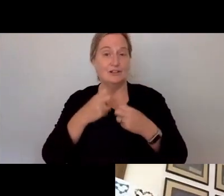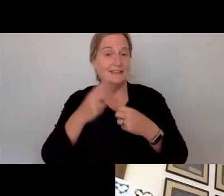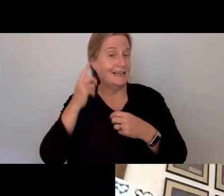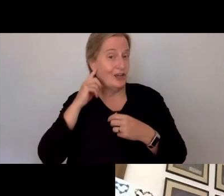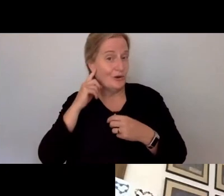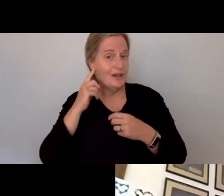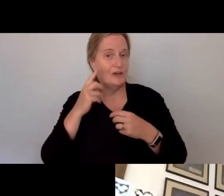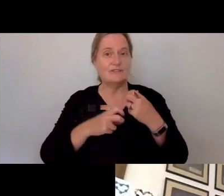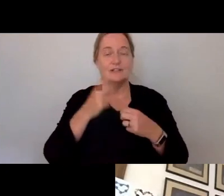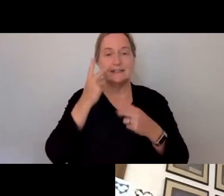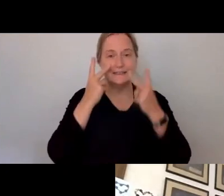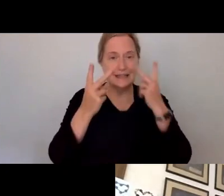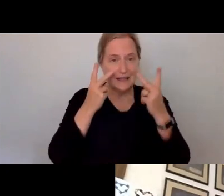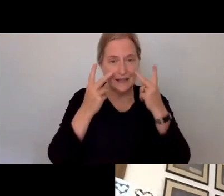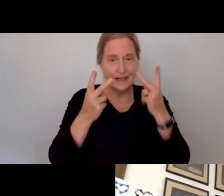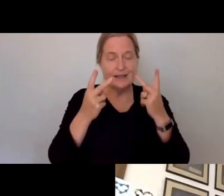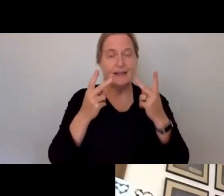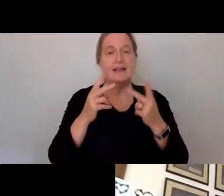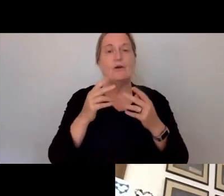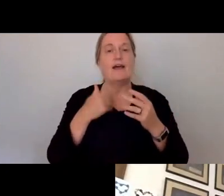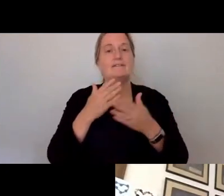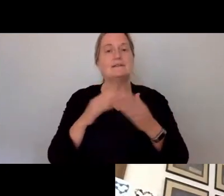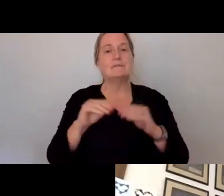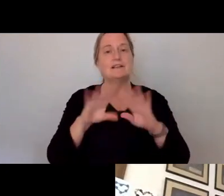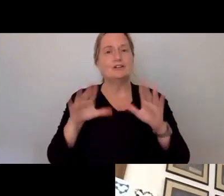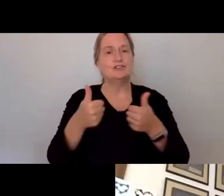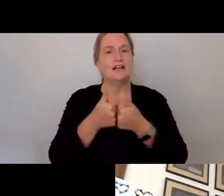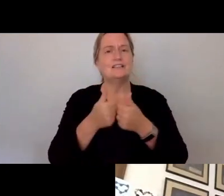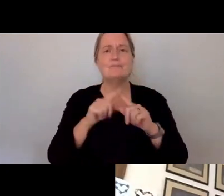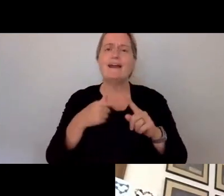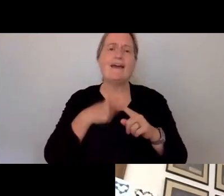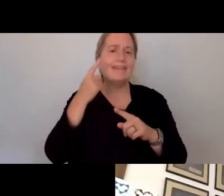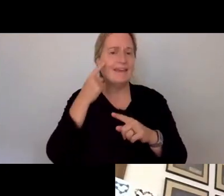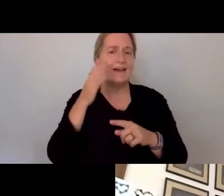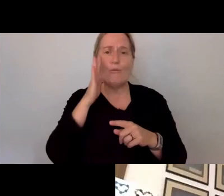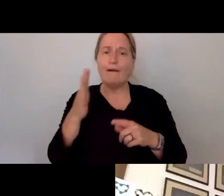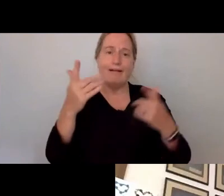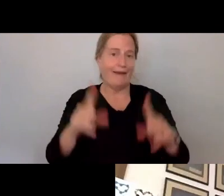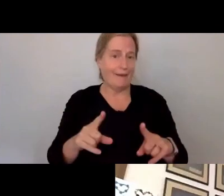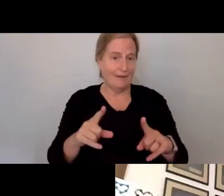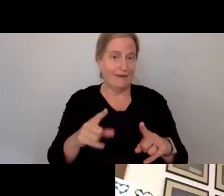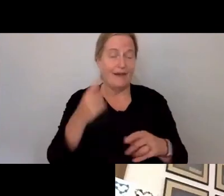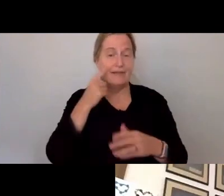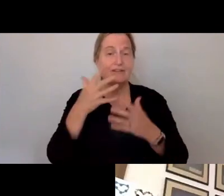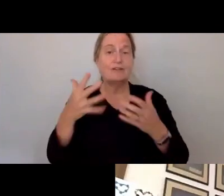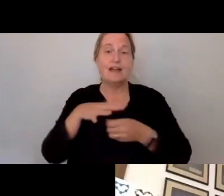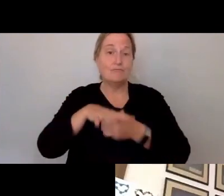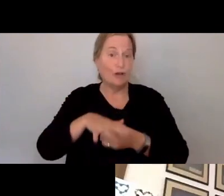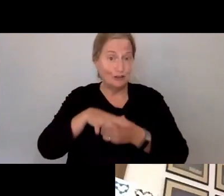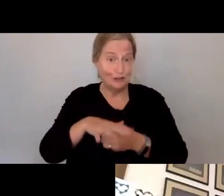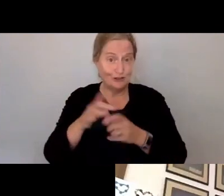some clear challenge. But I think it's coming. And I think that pressure from all the